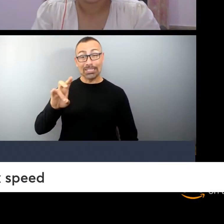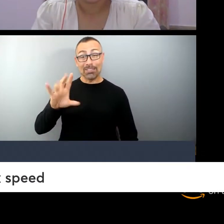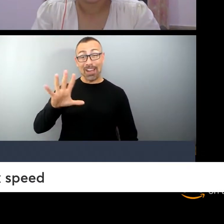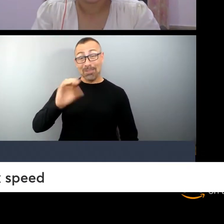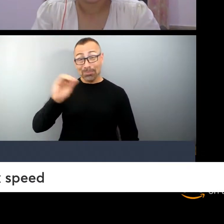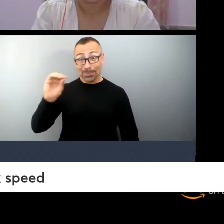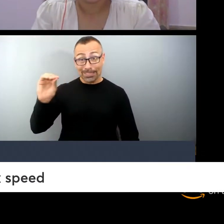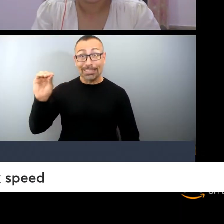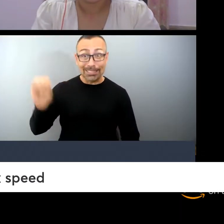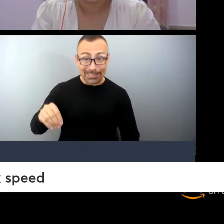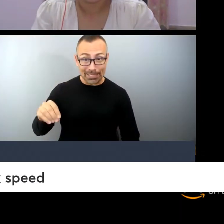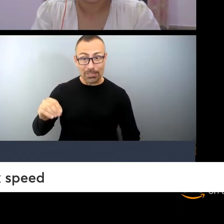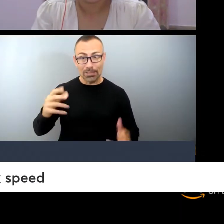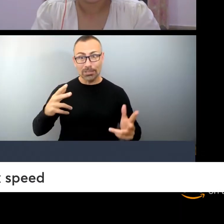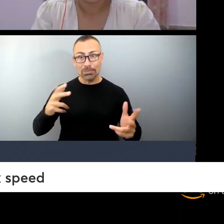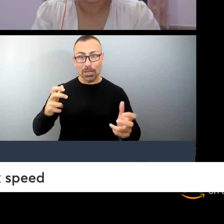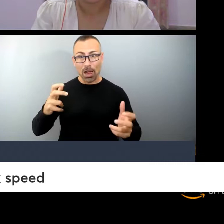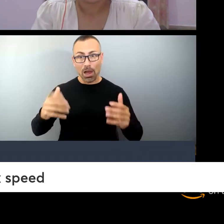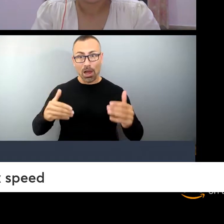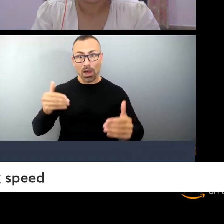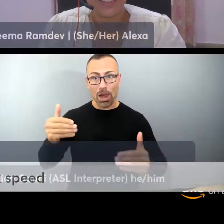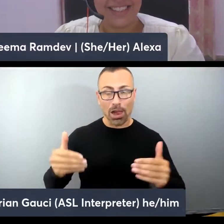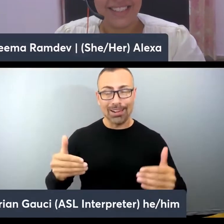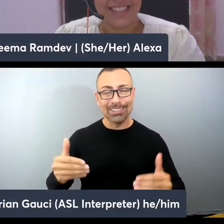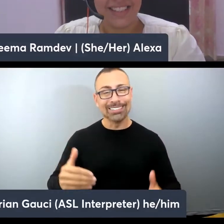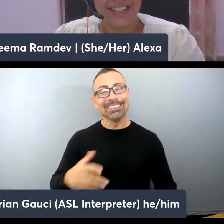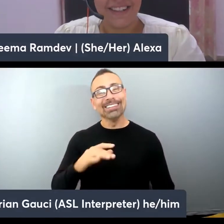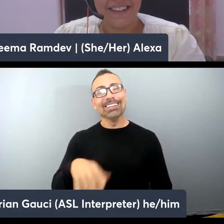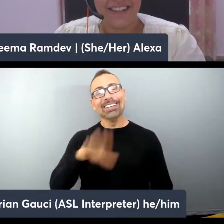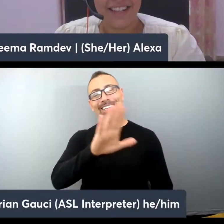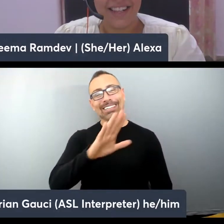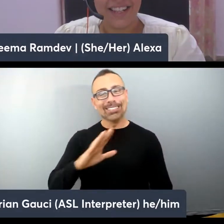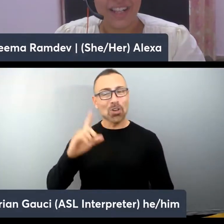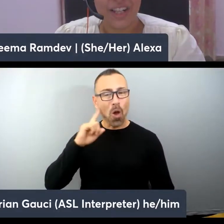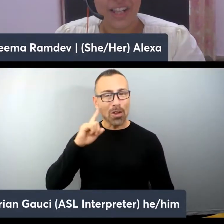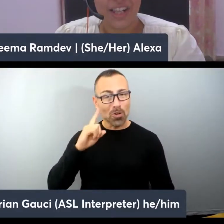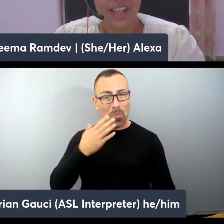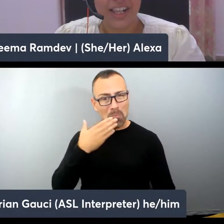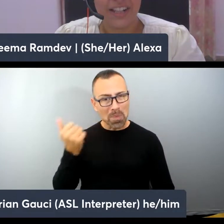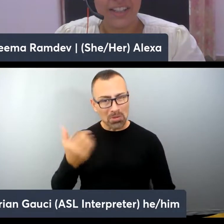chat. Is Frank's audio better? Is it thumbs up if it's better?